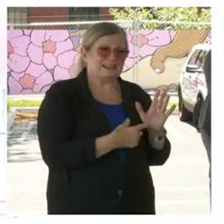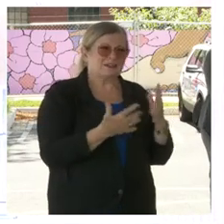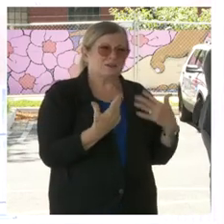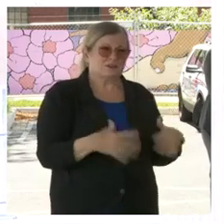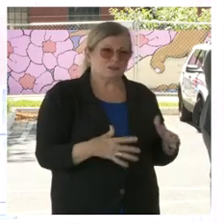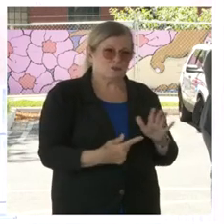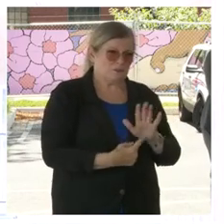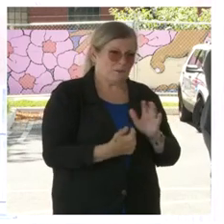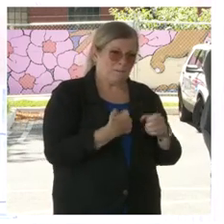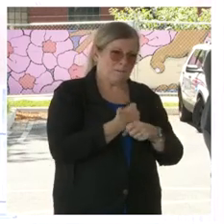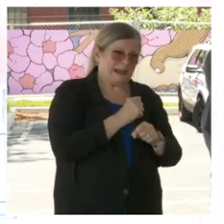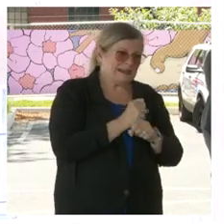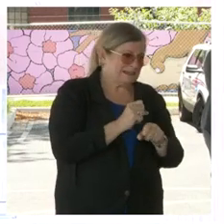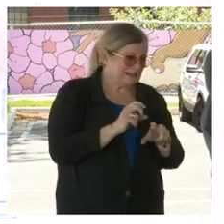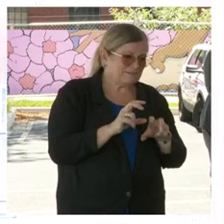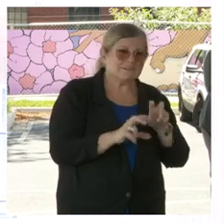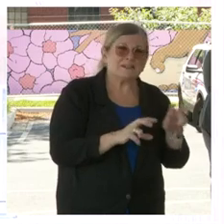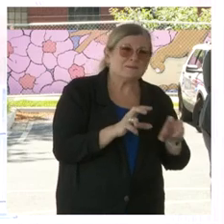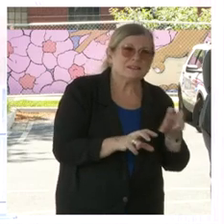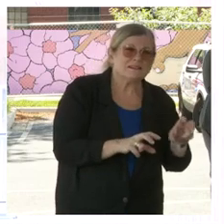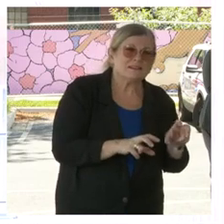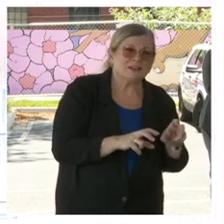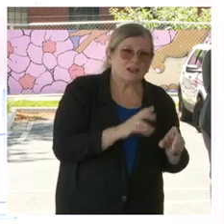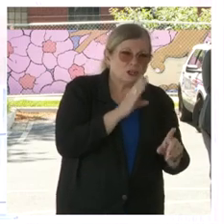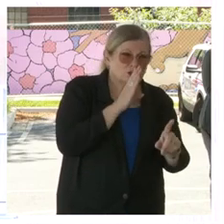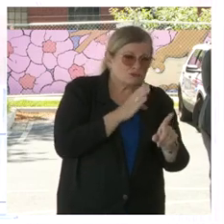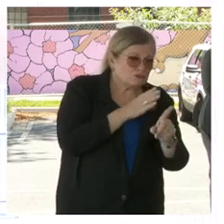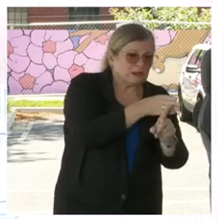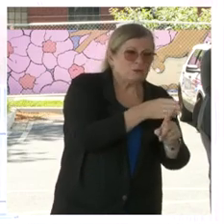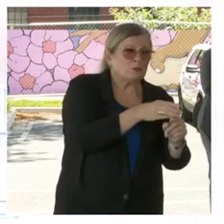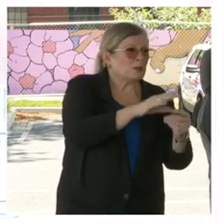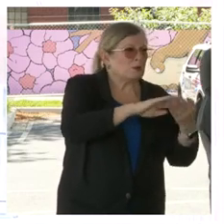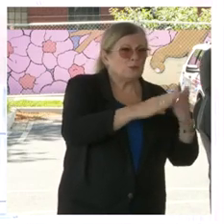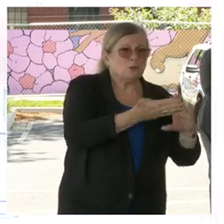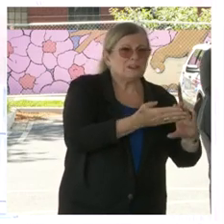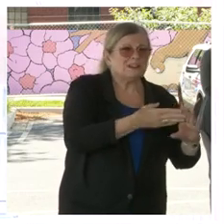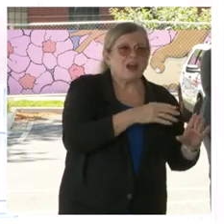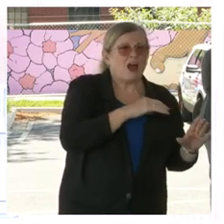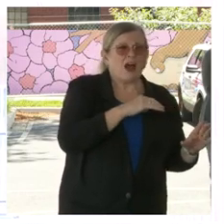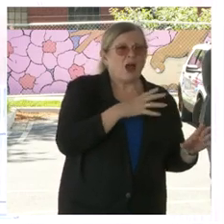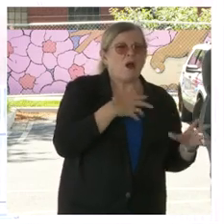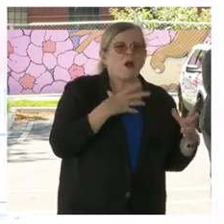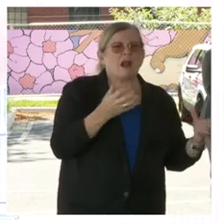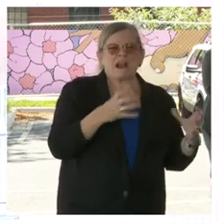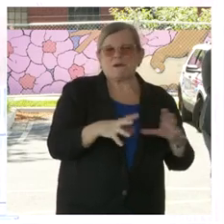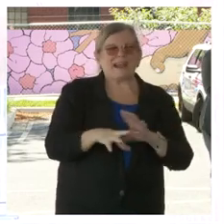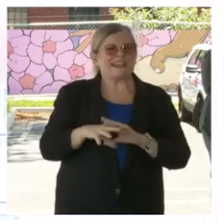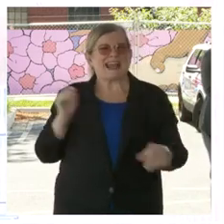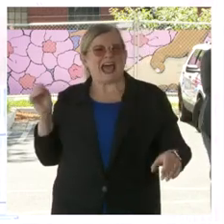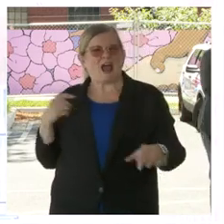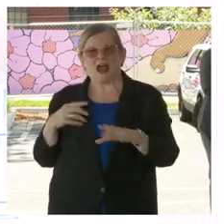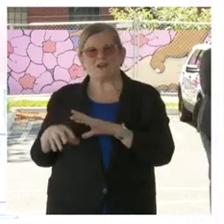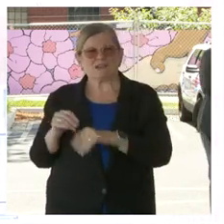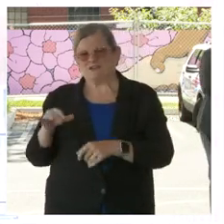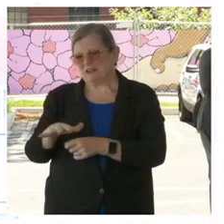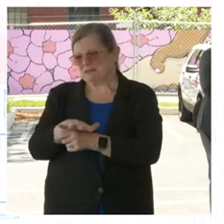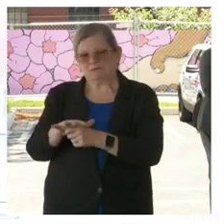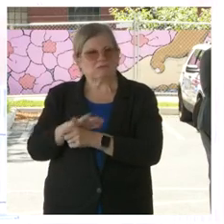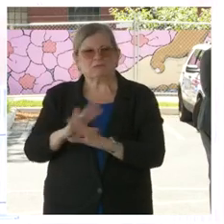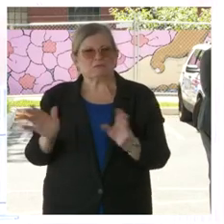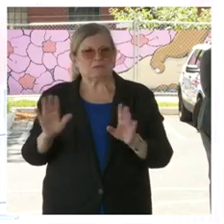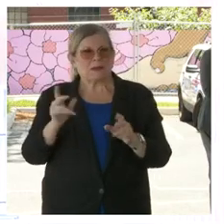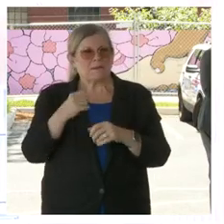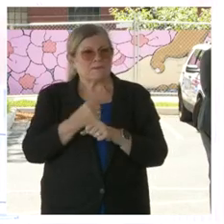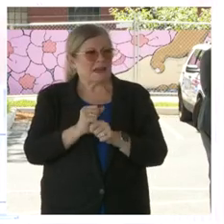the investments directly in these communities, you don't have to have people who want to make it out of these neighborhoods. You actually make the investment in these